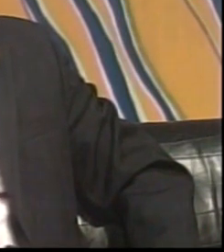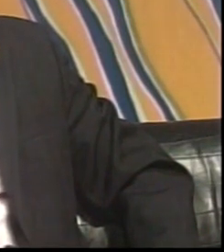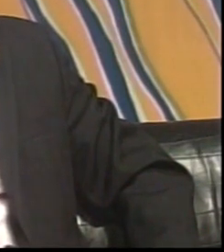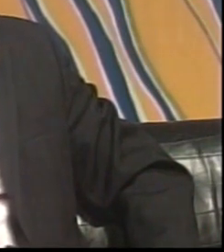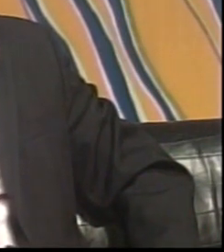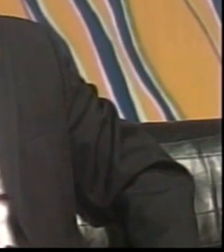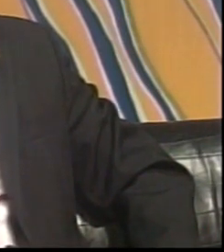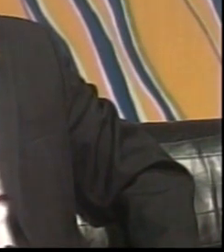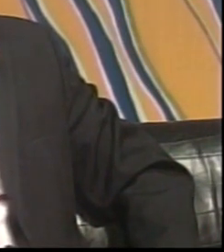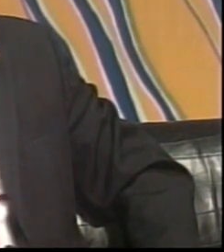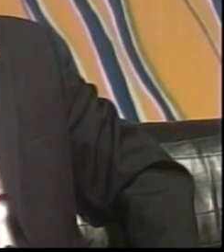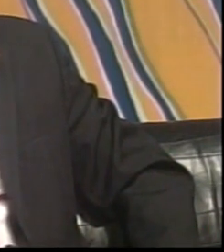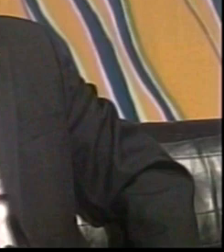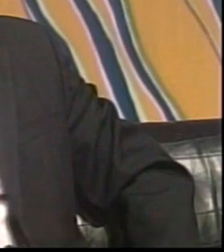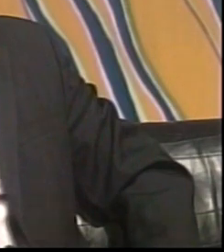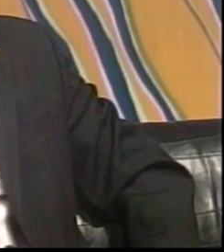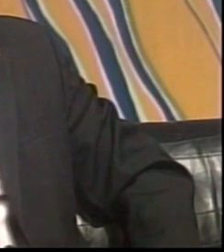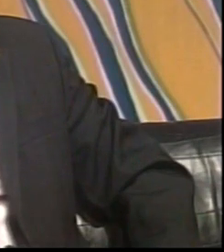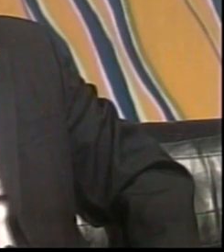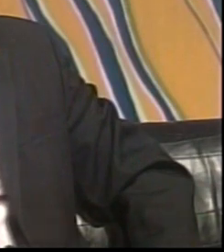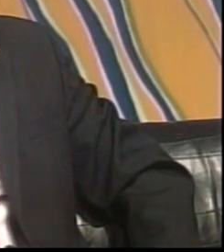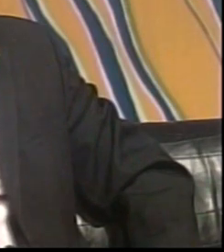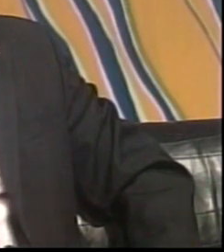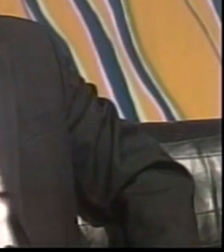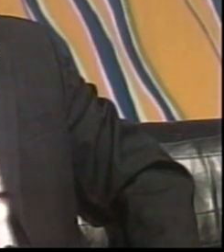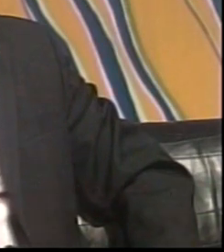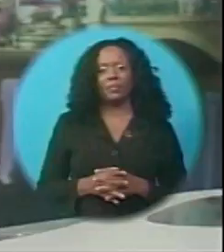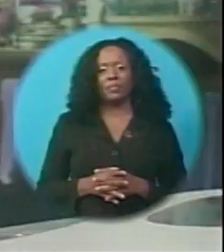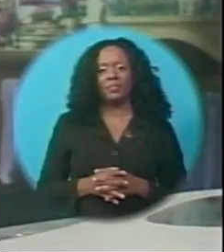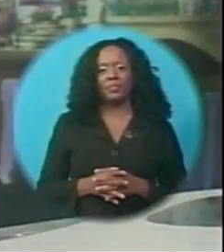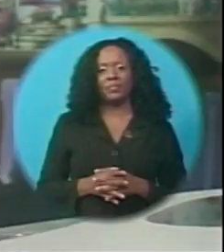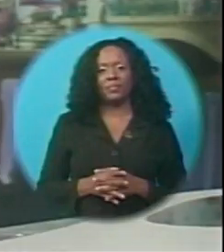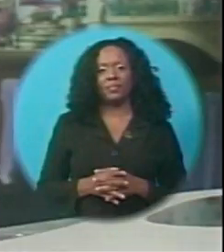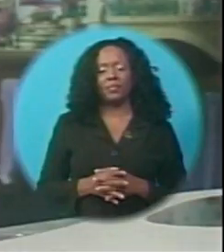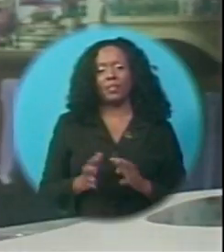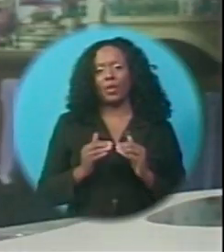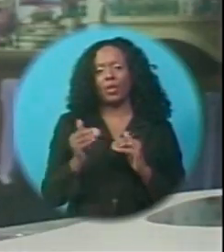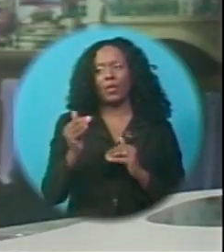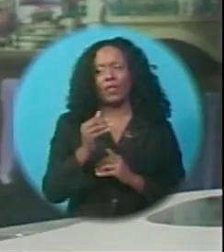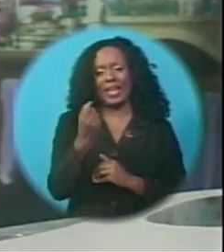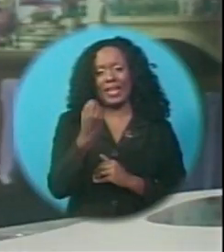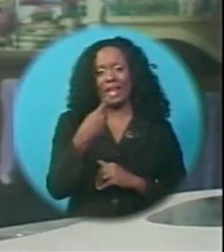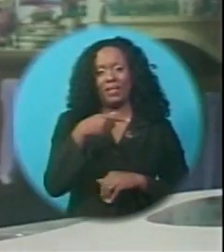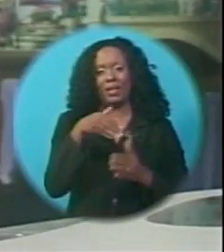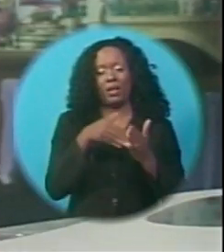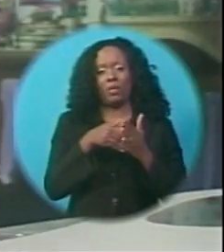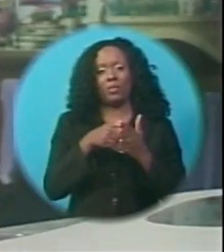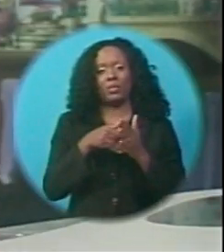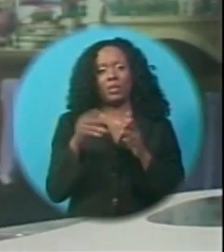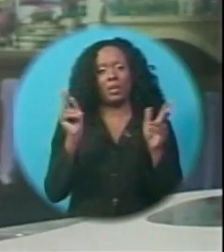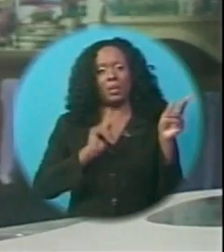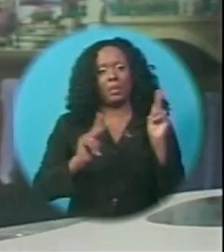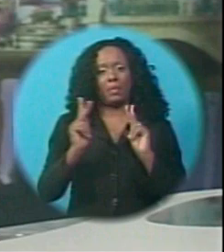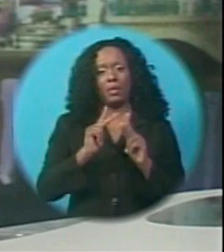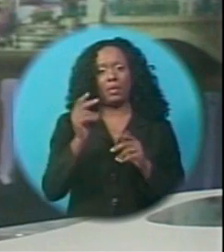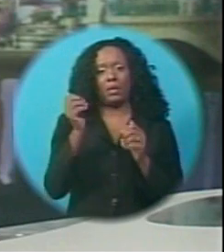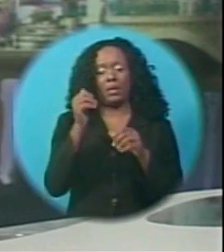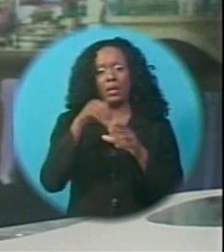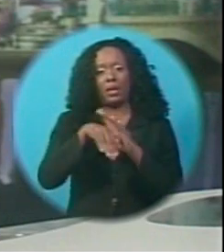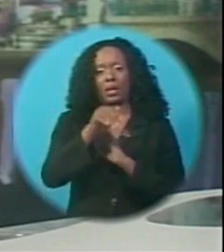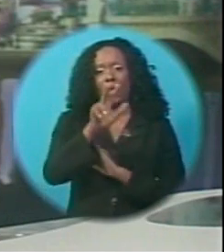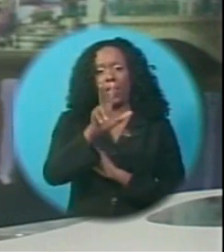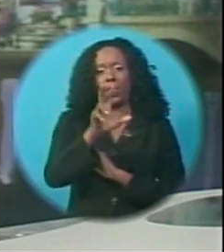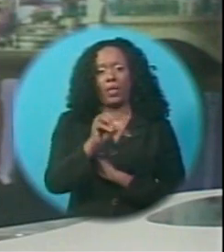into the final weekend where we have the finals and Grand Kadooment, Barbados has really been swamped, not only by returning visitors,